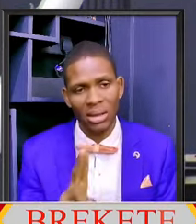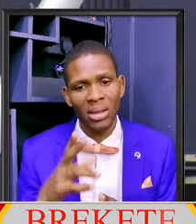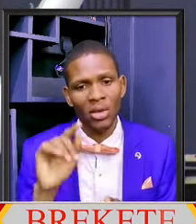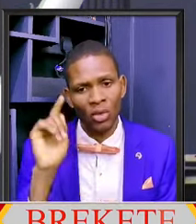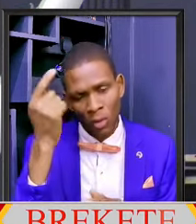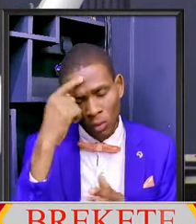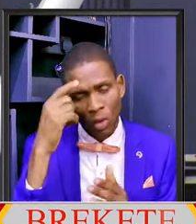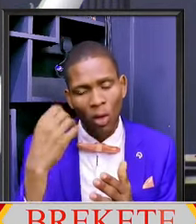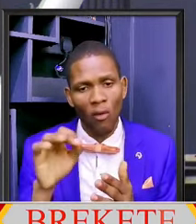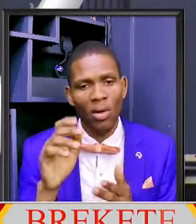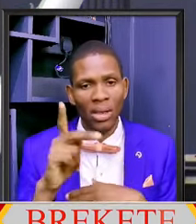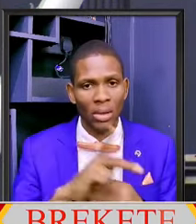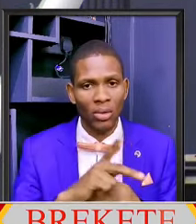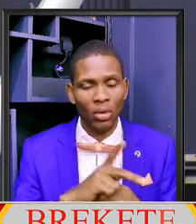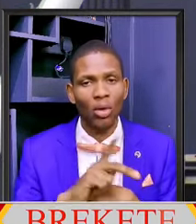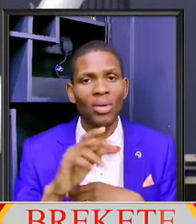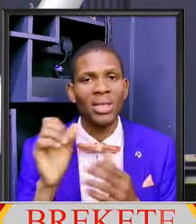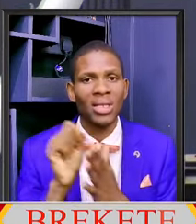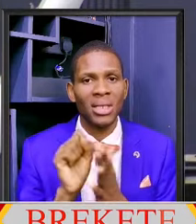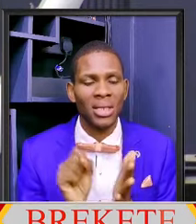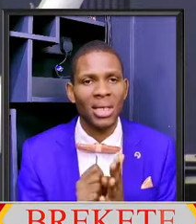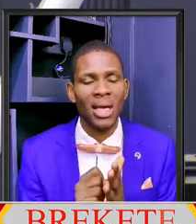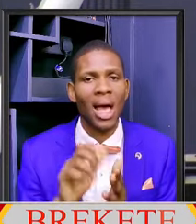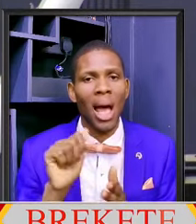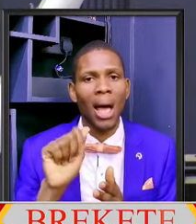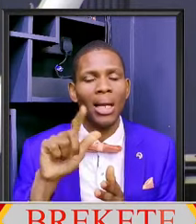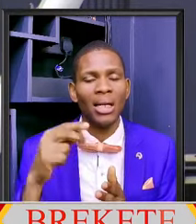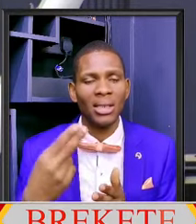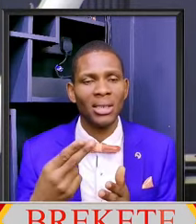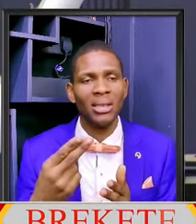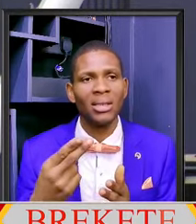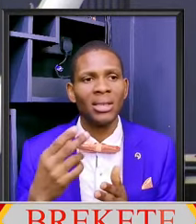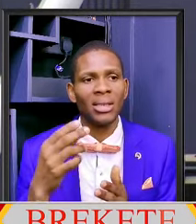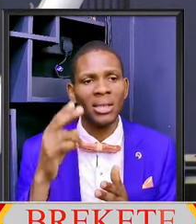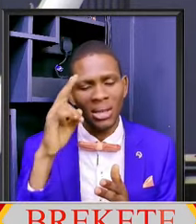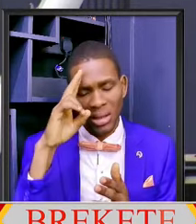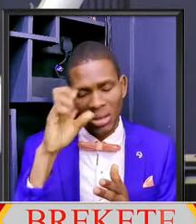Governor of Kaduna State, yes. Alhaji, His Excellency, Alhaji